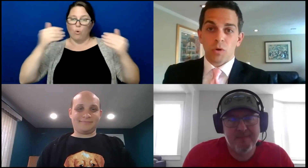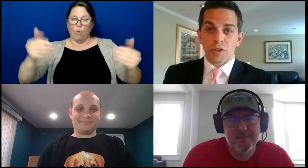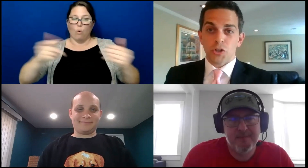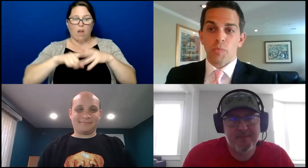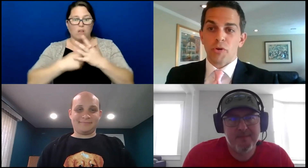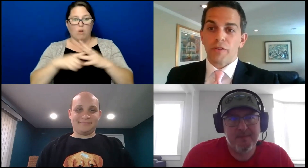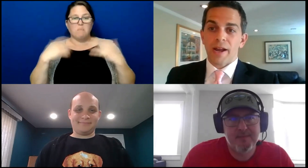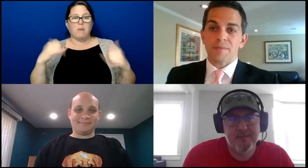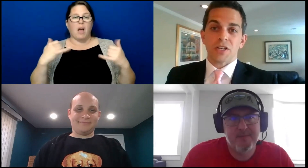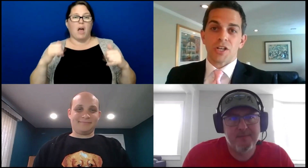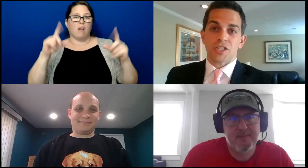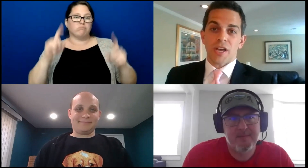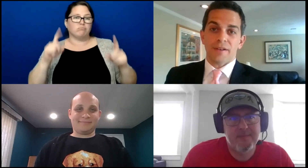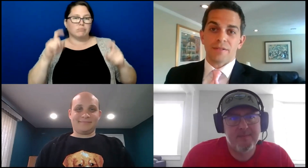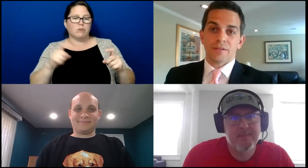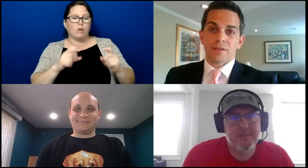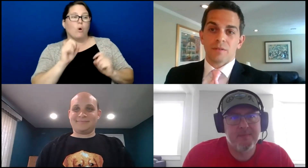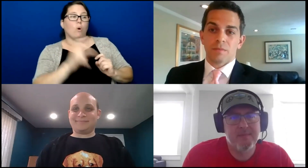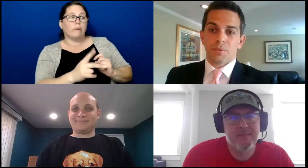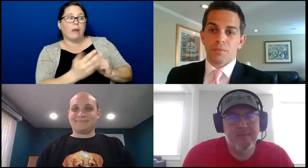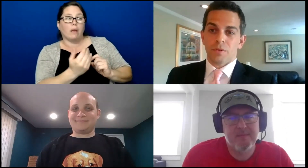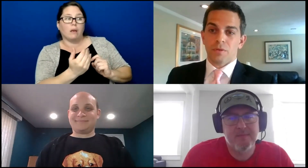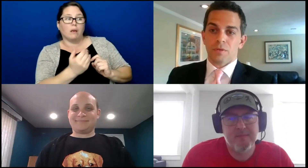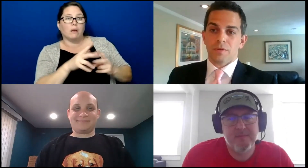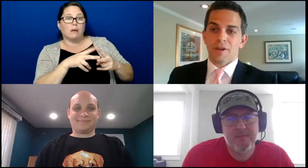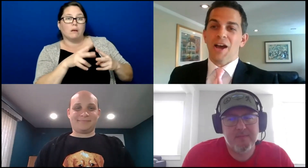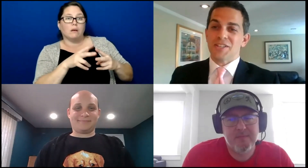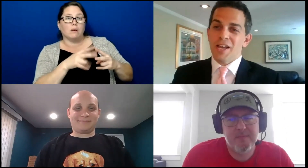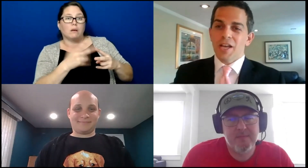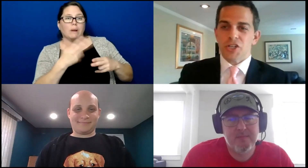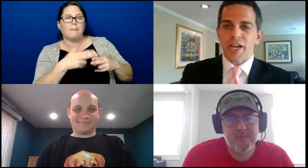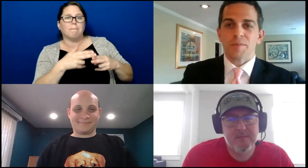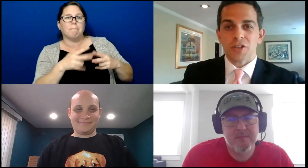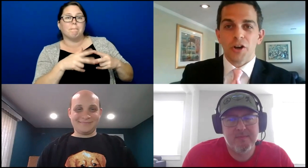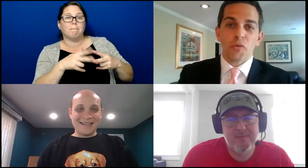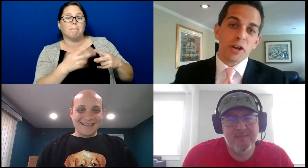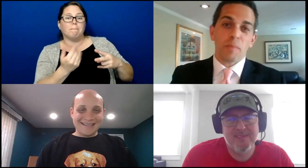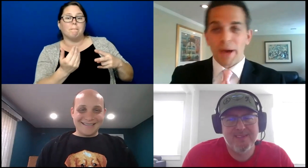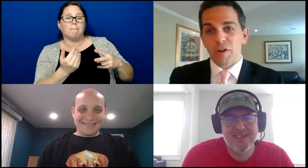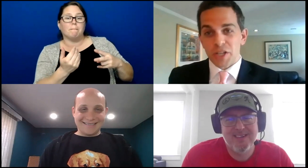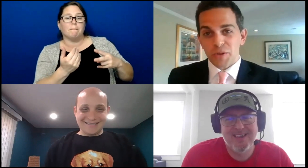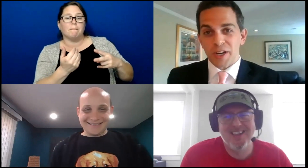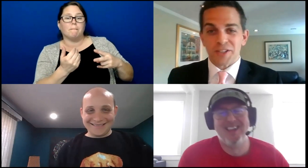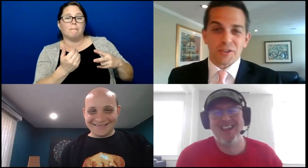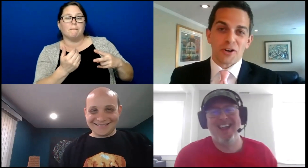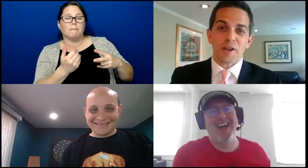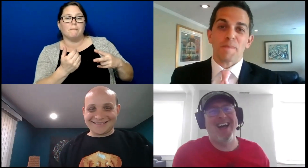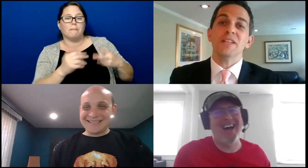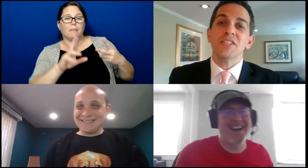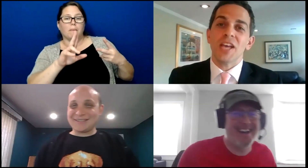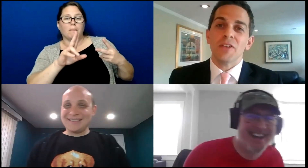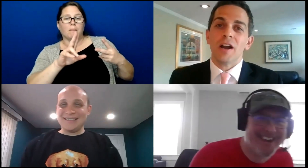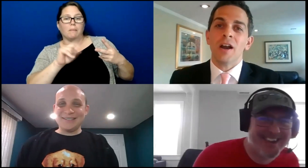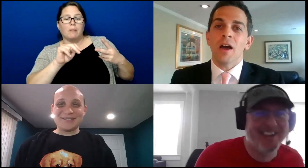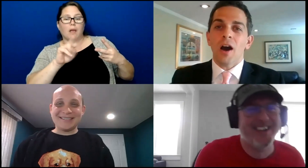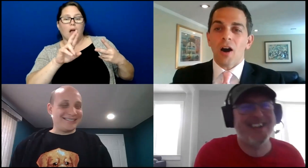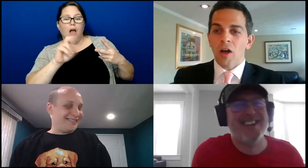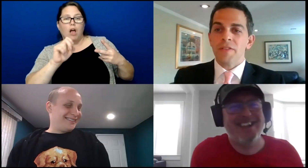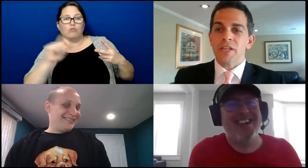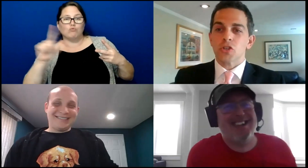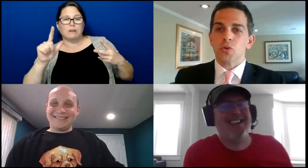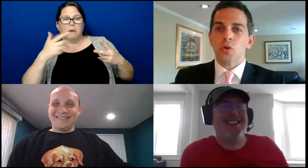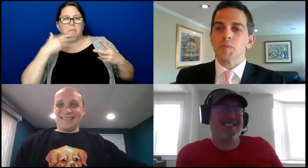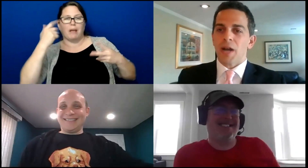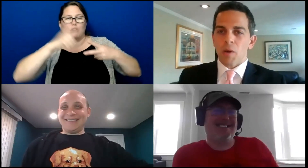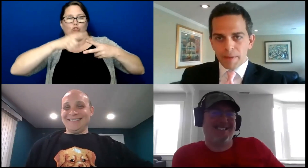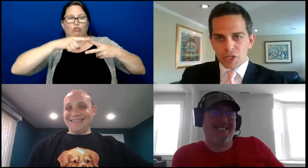students, what were the two programs he just said? And Jacob says Unreal better than Unity. So there's already opinions out there